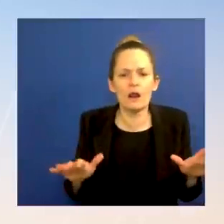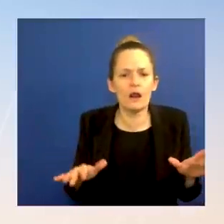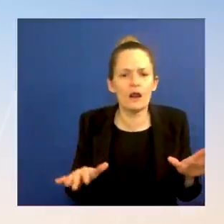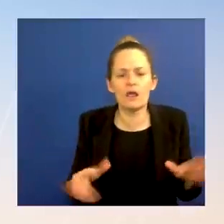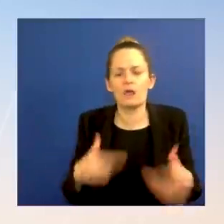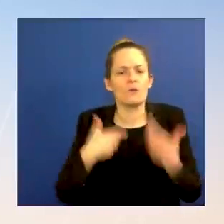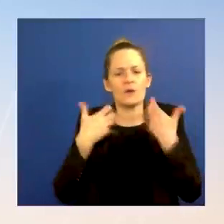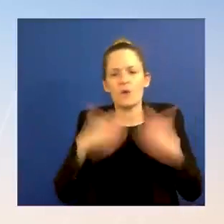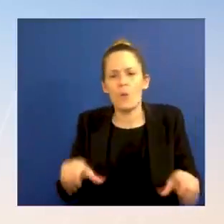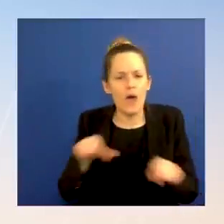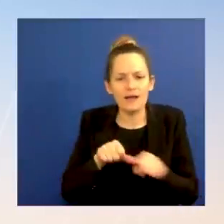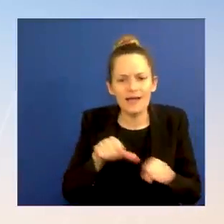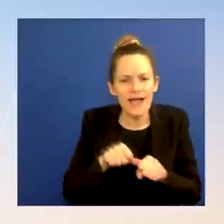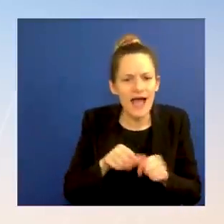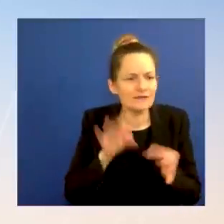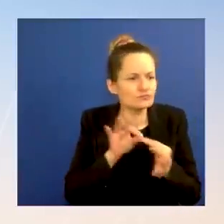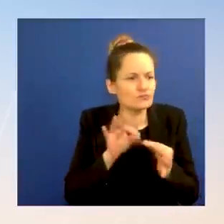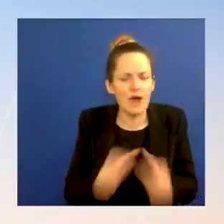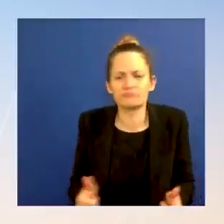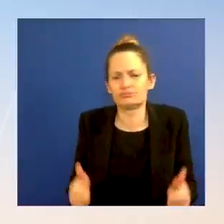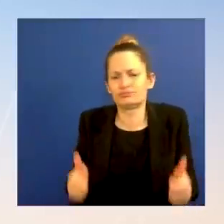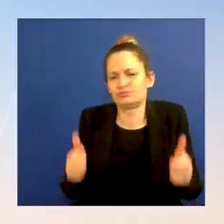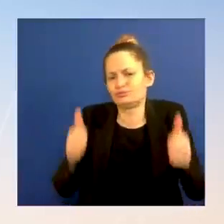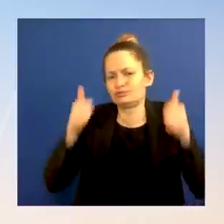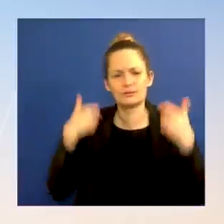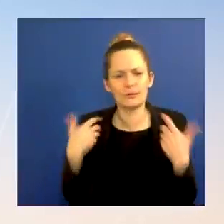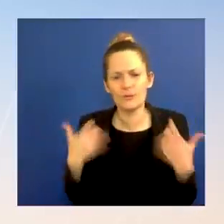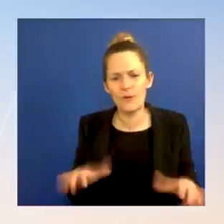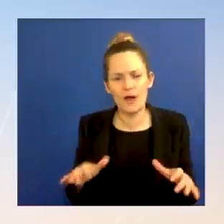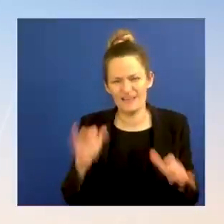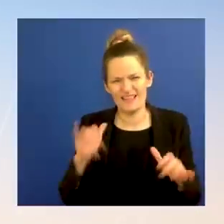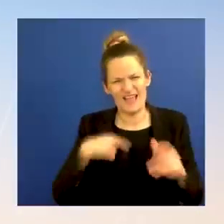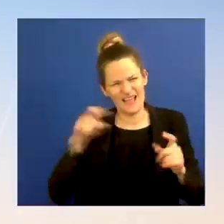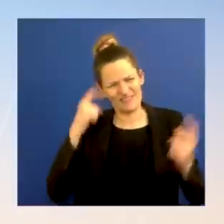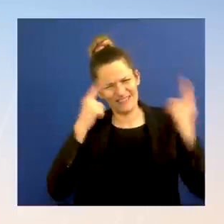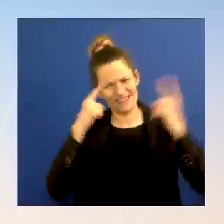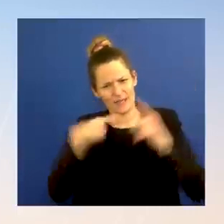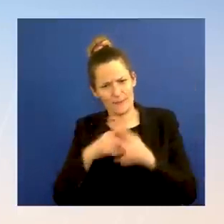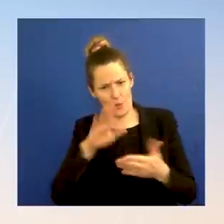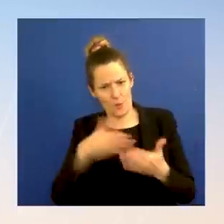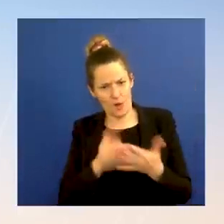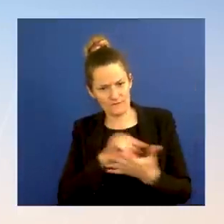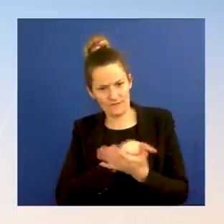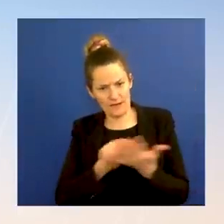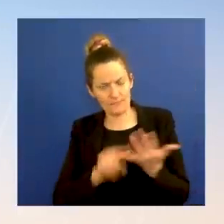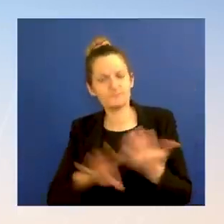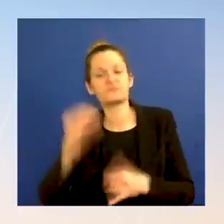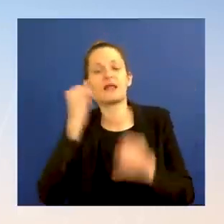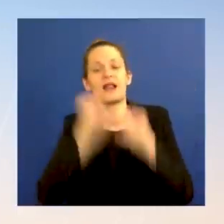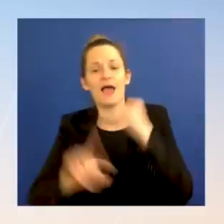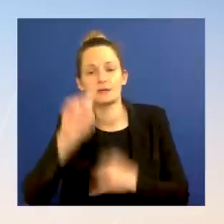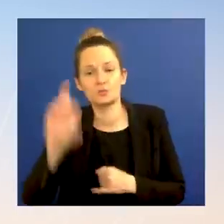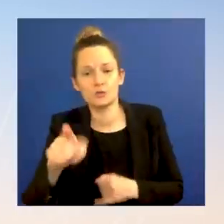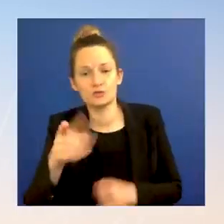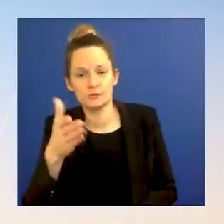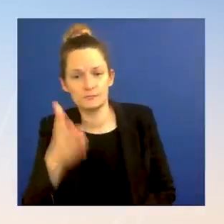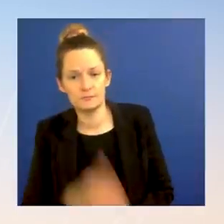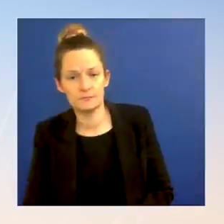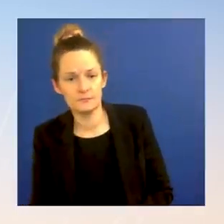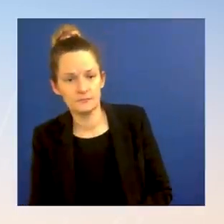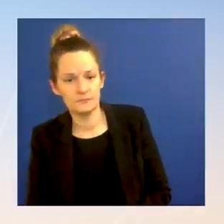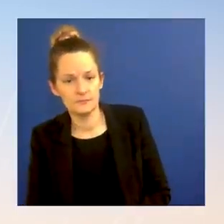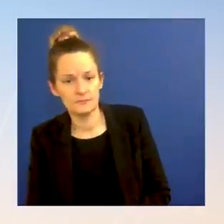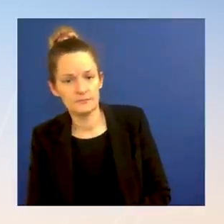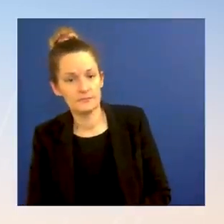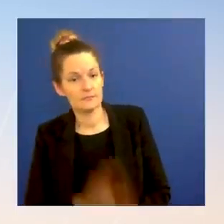that. Go ahead. Yeah. Oh, good. Okay, guys, that'll be the last one. Go ahead. Quickly then, so would the president then welcome Iranian oil coming into the United States